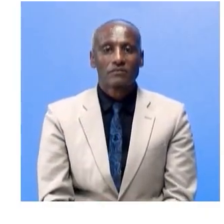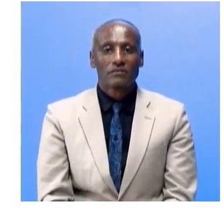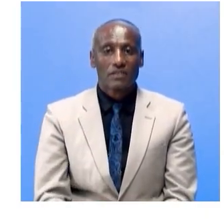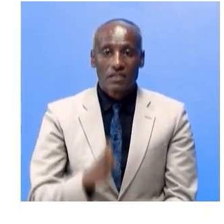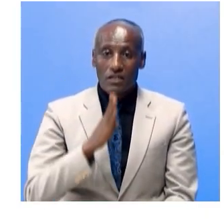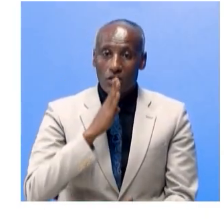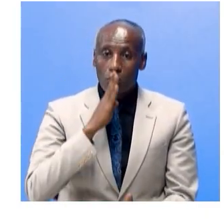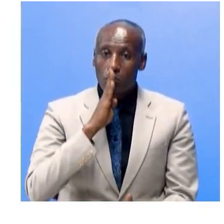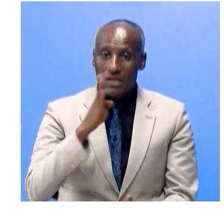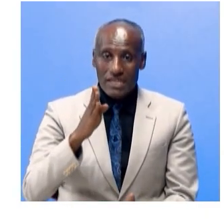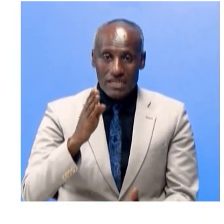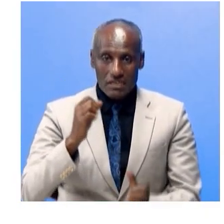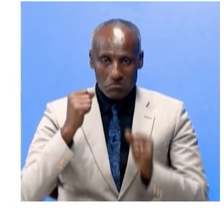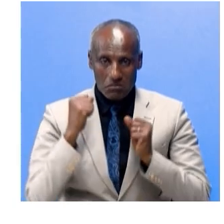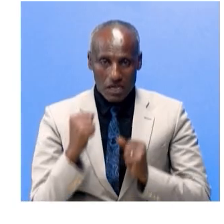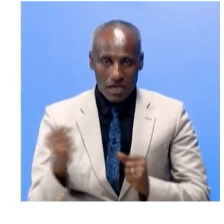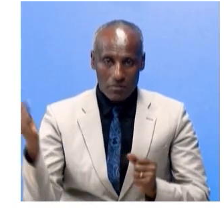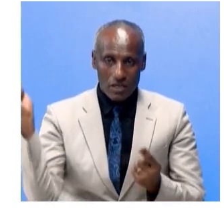be able to.